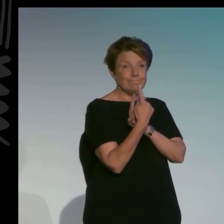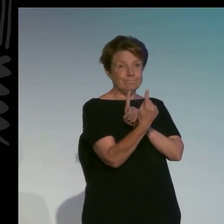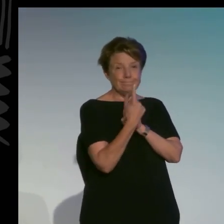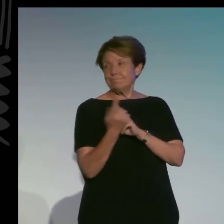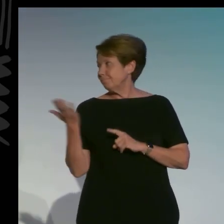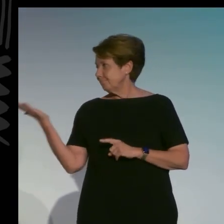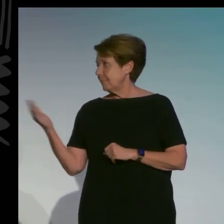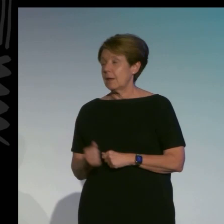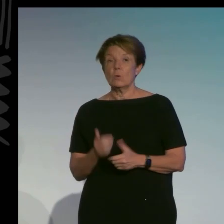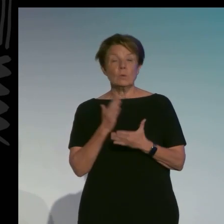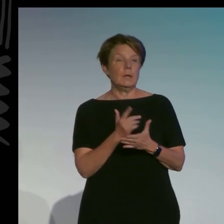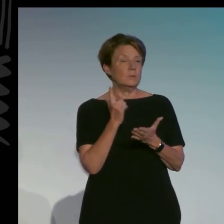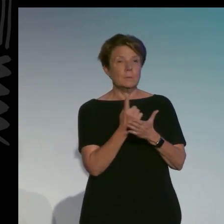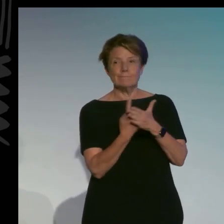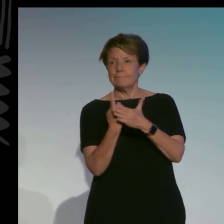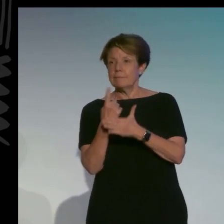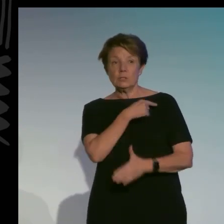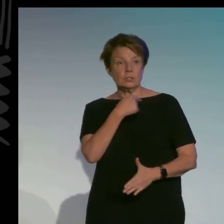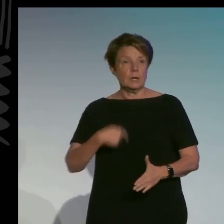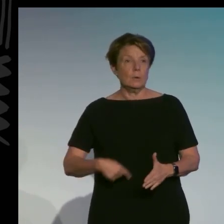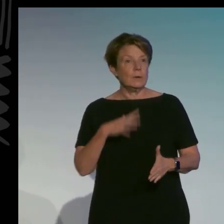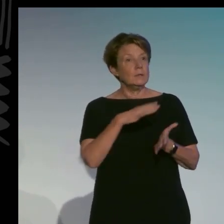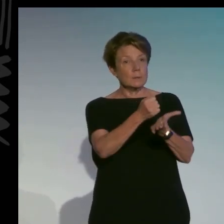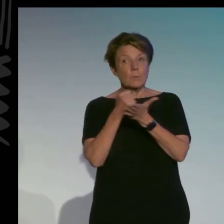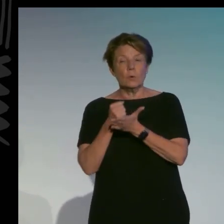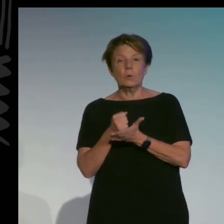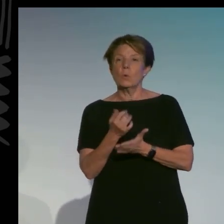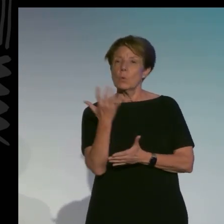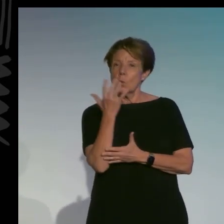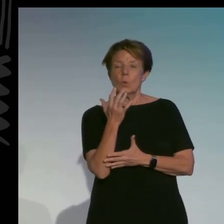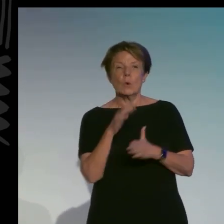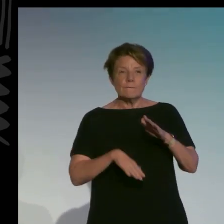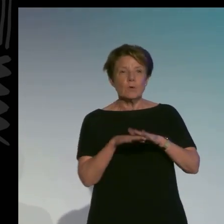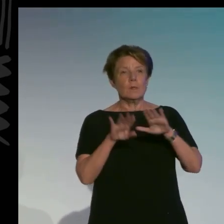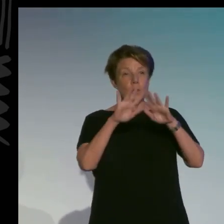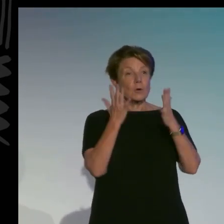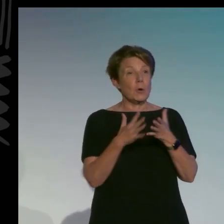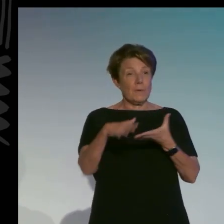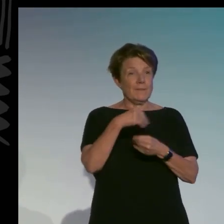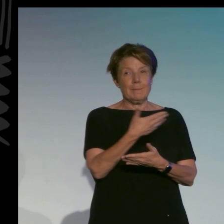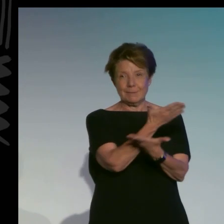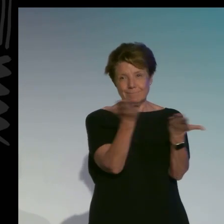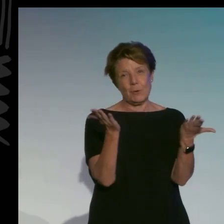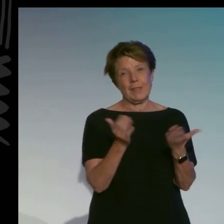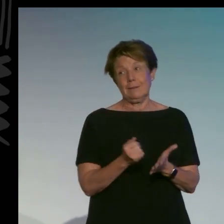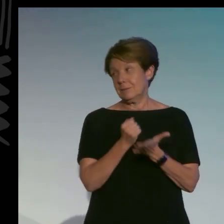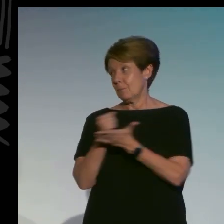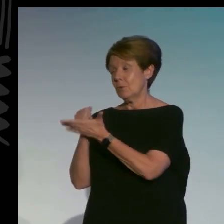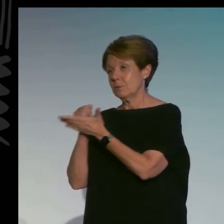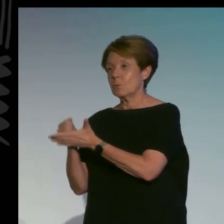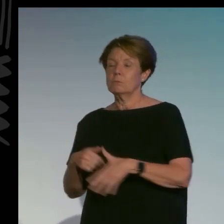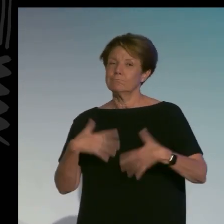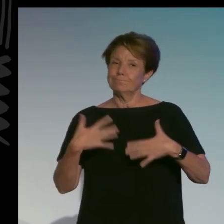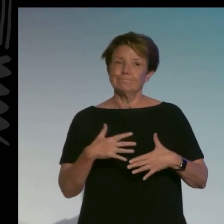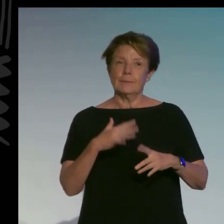on in China that needs your support. And knowing that there is a full family, a global family supporting him is really key.